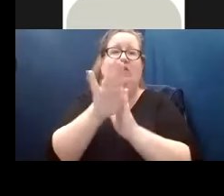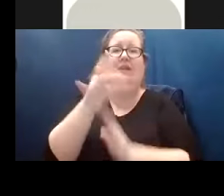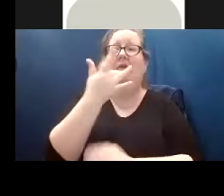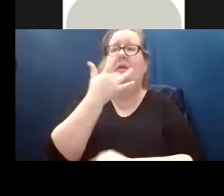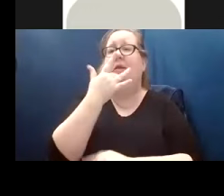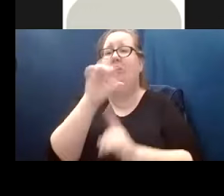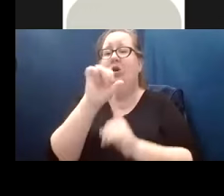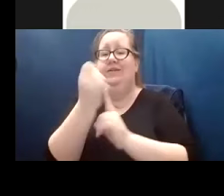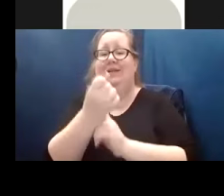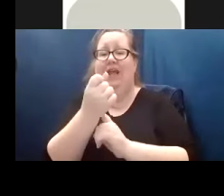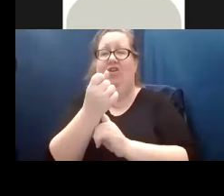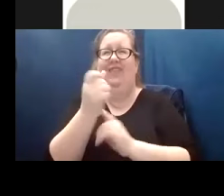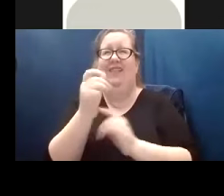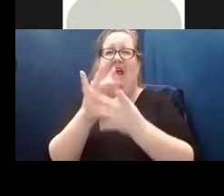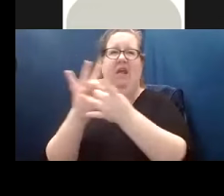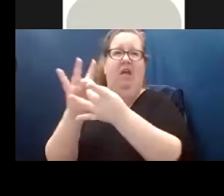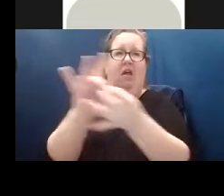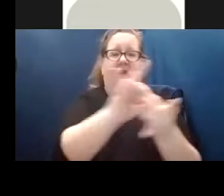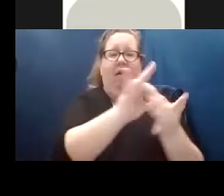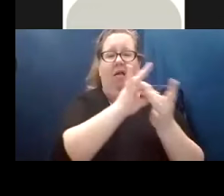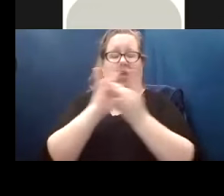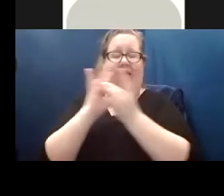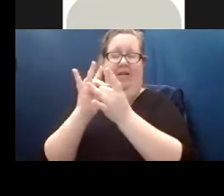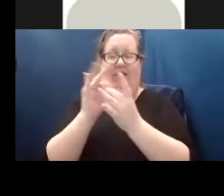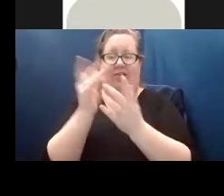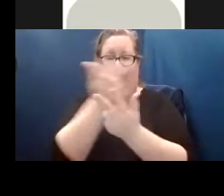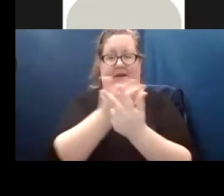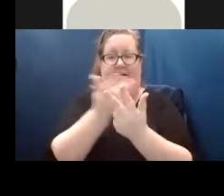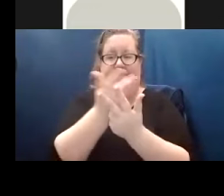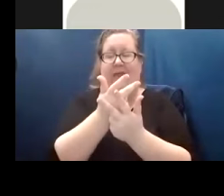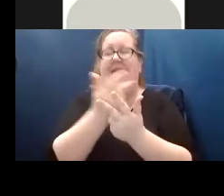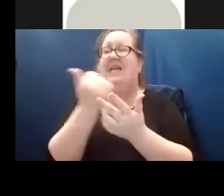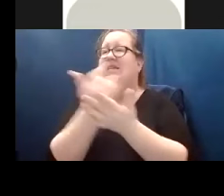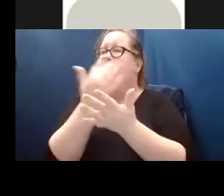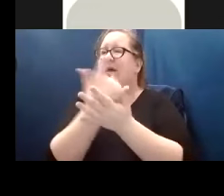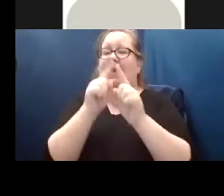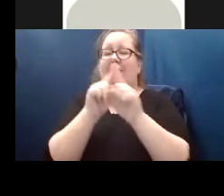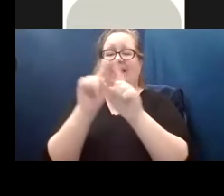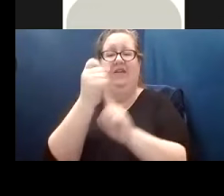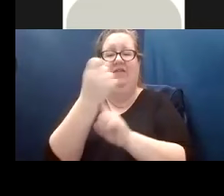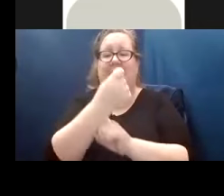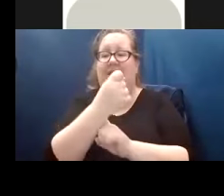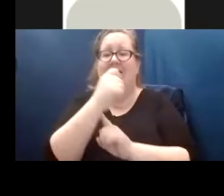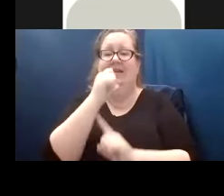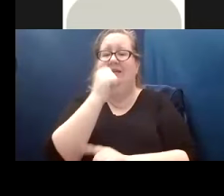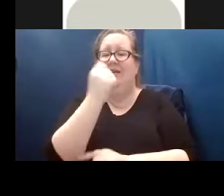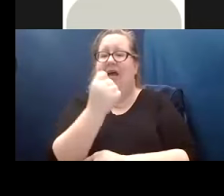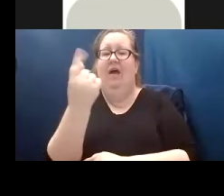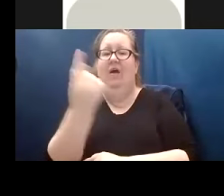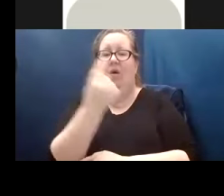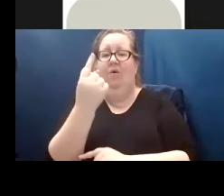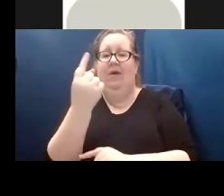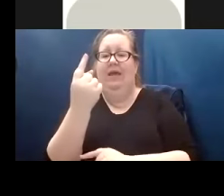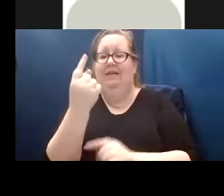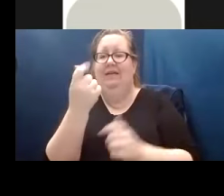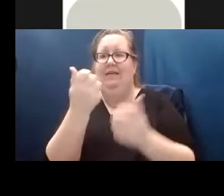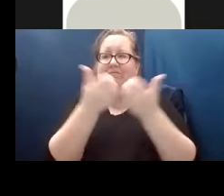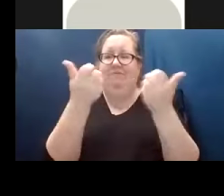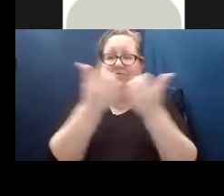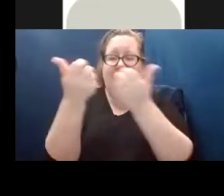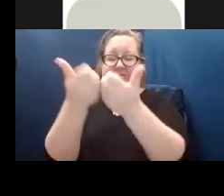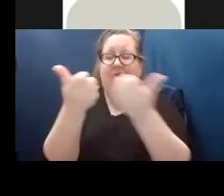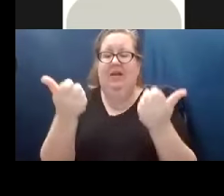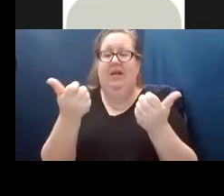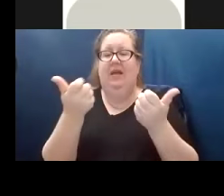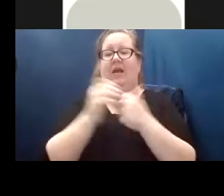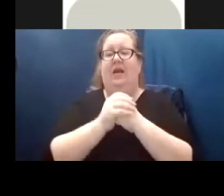like a combination of these actions. So you'll find sometimes that, these different scenarios are not necessarily mutually exclusive, but what we're looking to drive at is sort